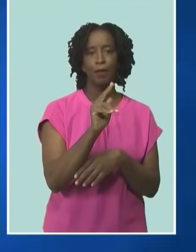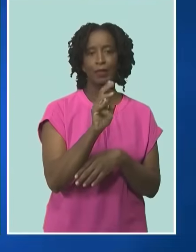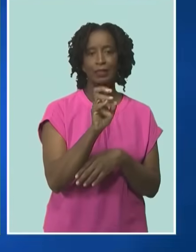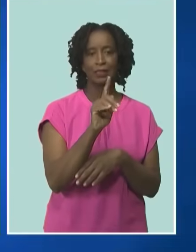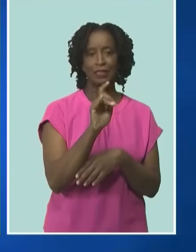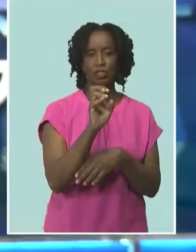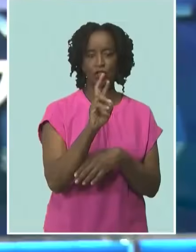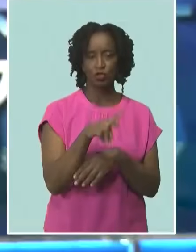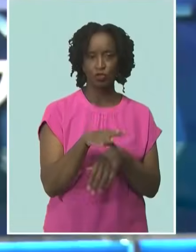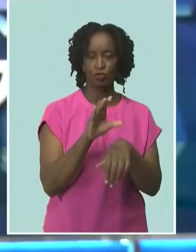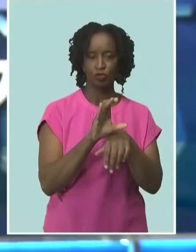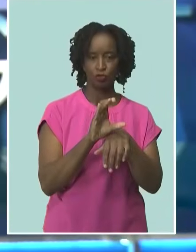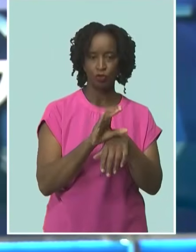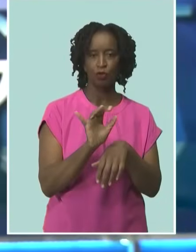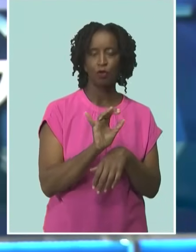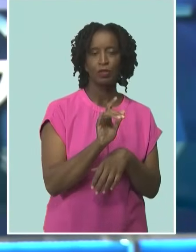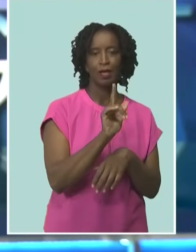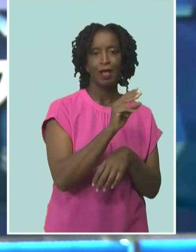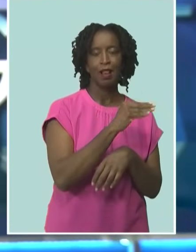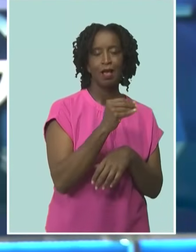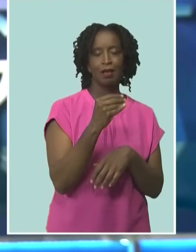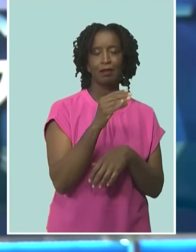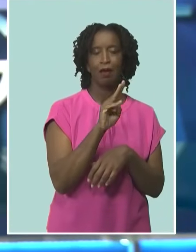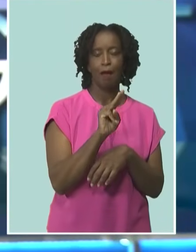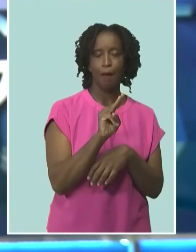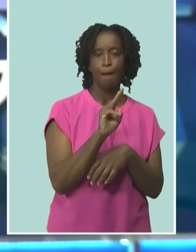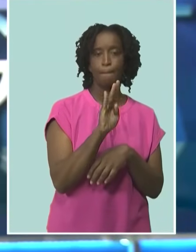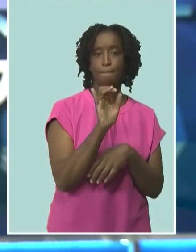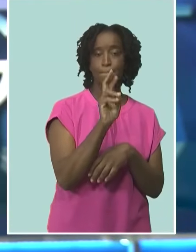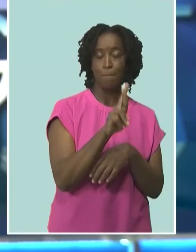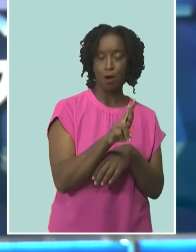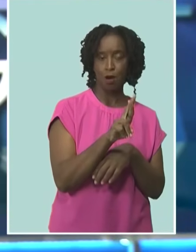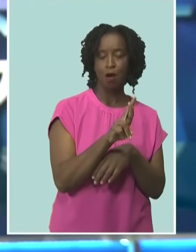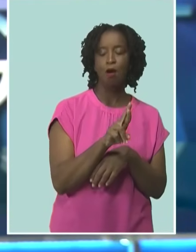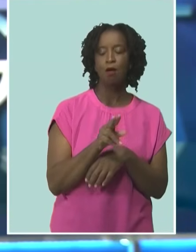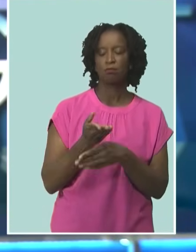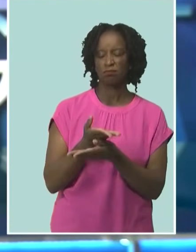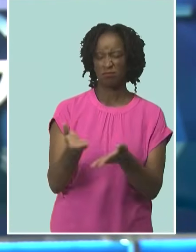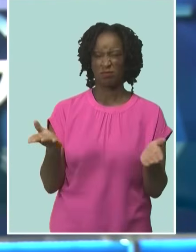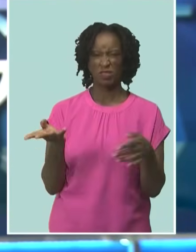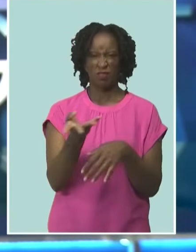Melrose, St. Thomas. Clinical pharmacist Lennox